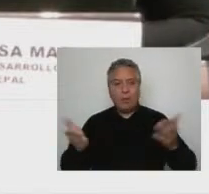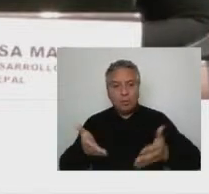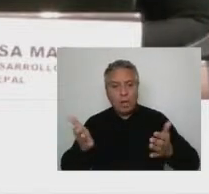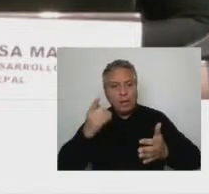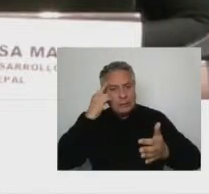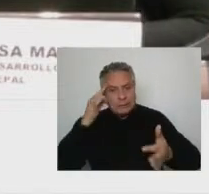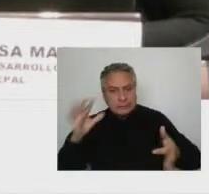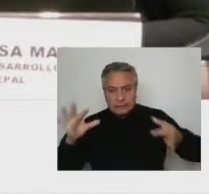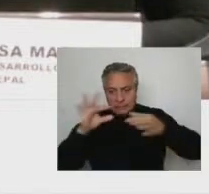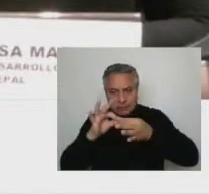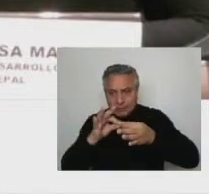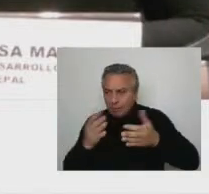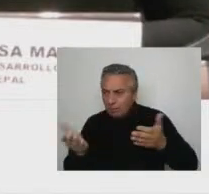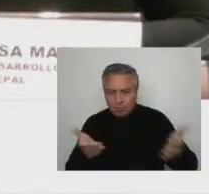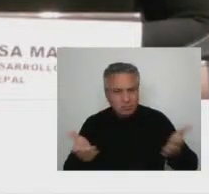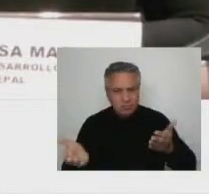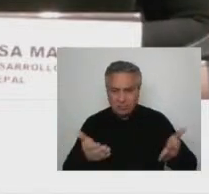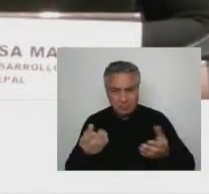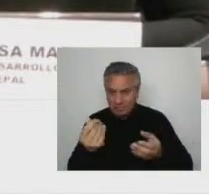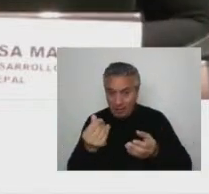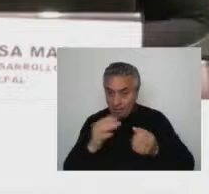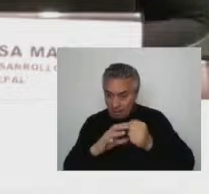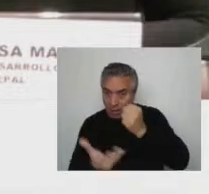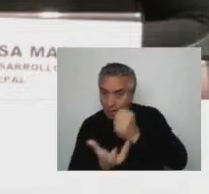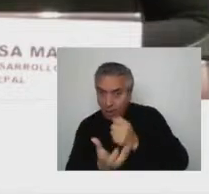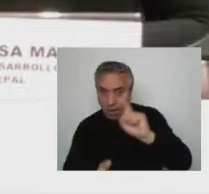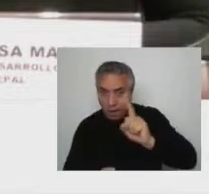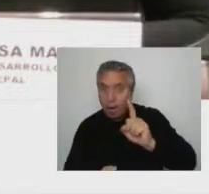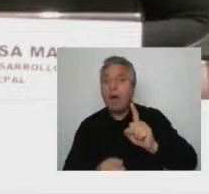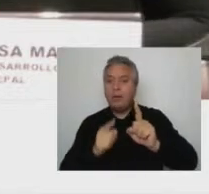to dimensions that go beyond income